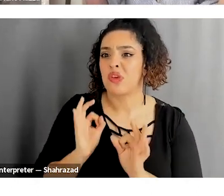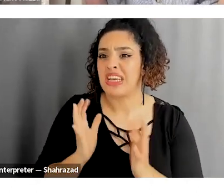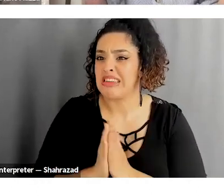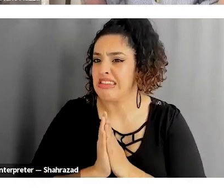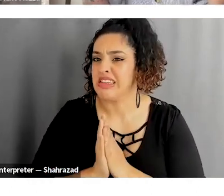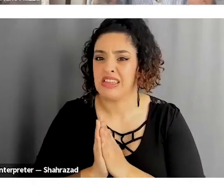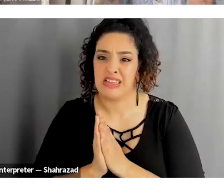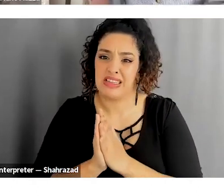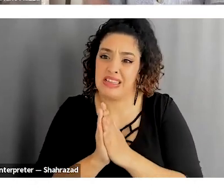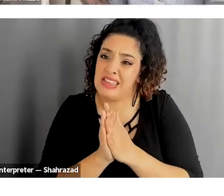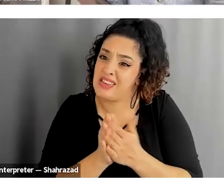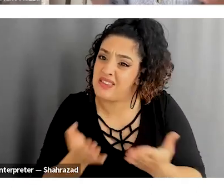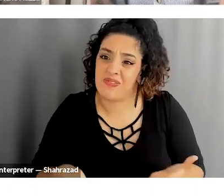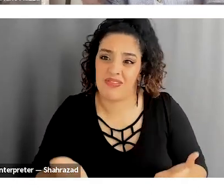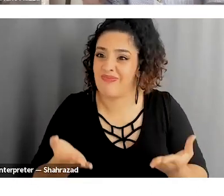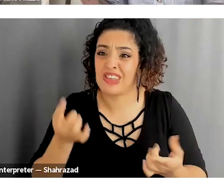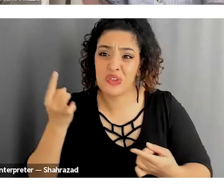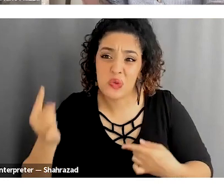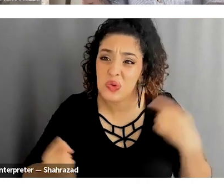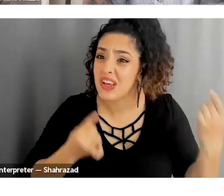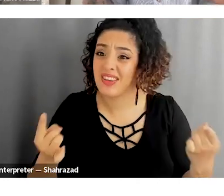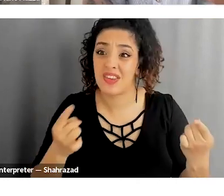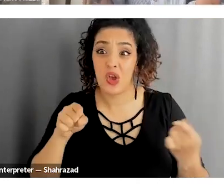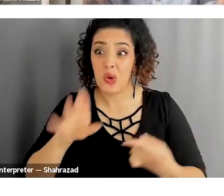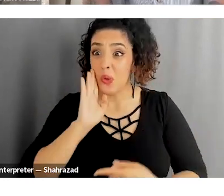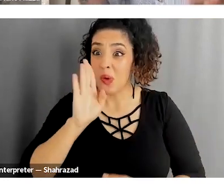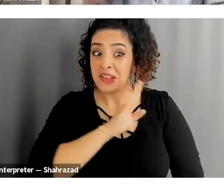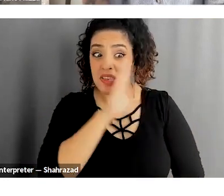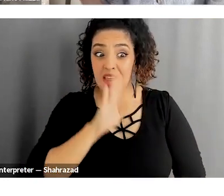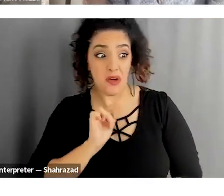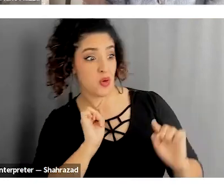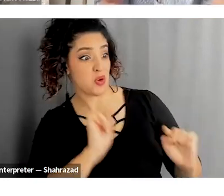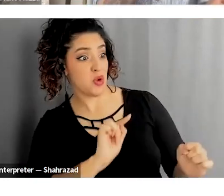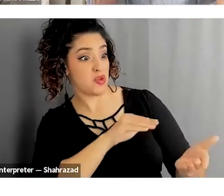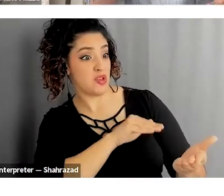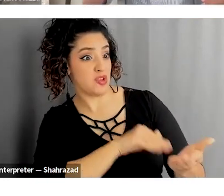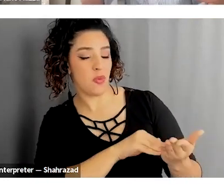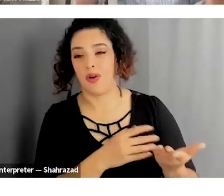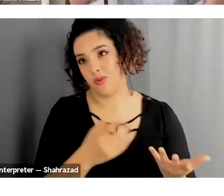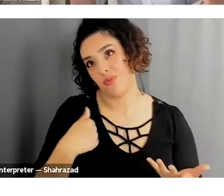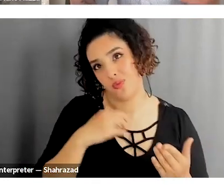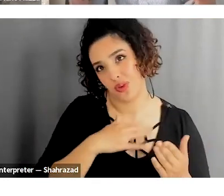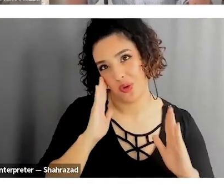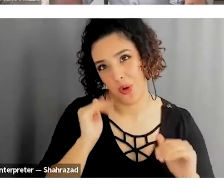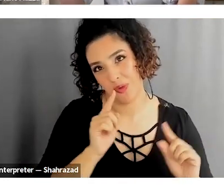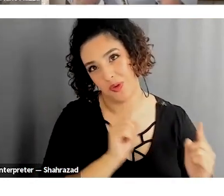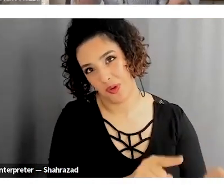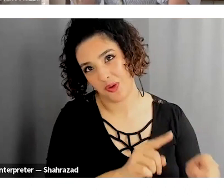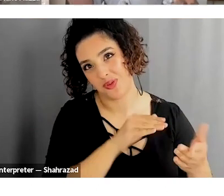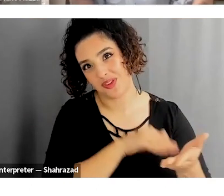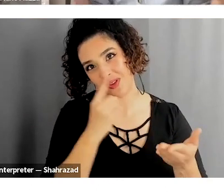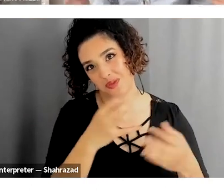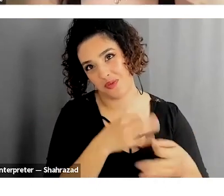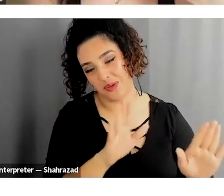insane. That's insane. You would never go to a doctor and actually, you'd hope you go to a doctor for free. Never mind, just kidding. But I'm just saying,